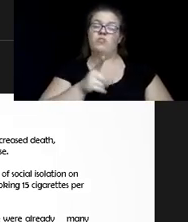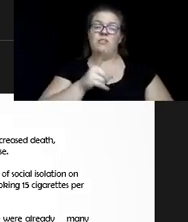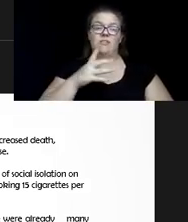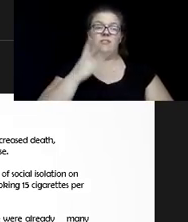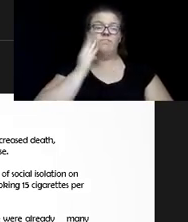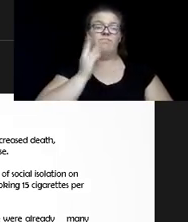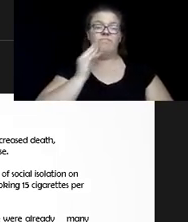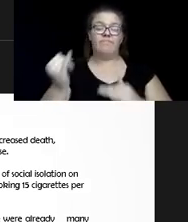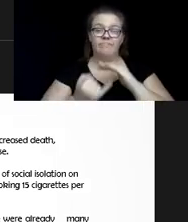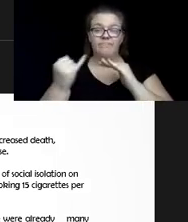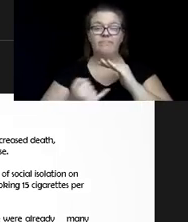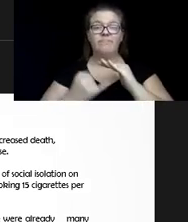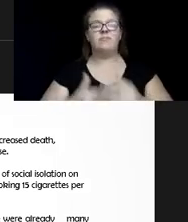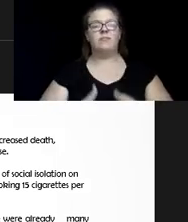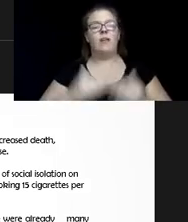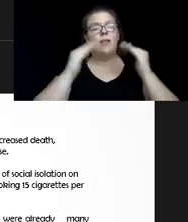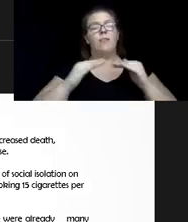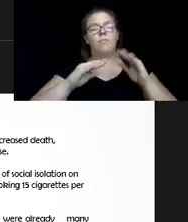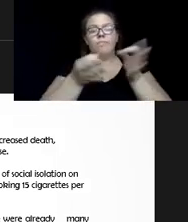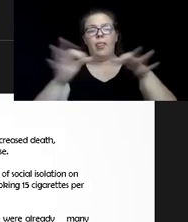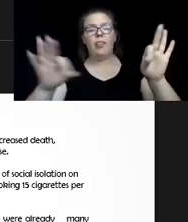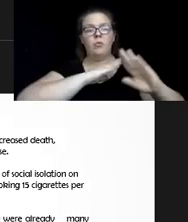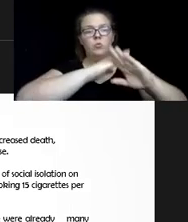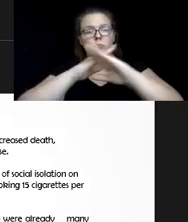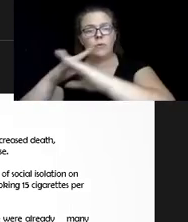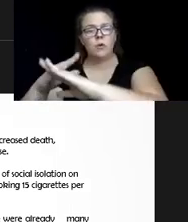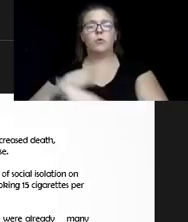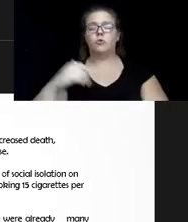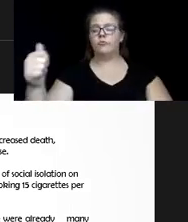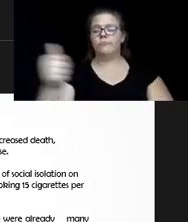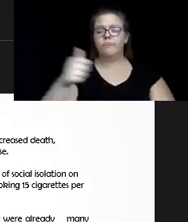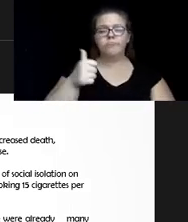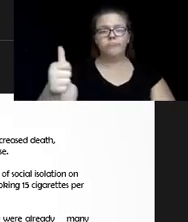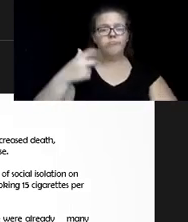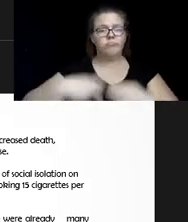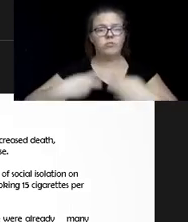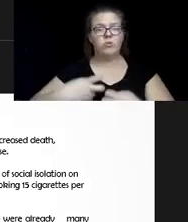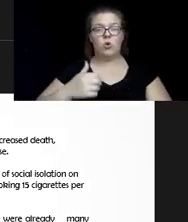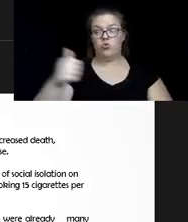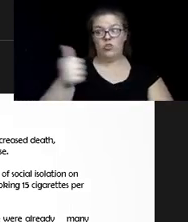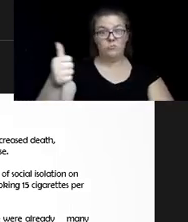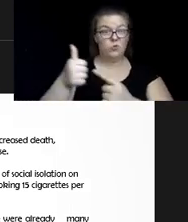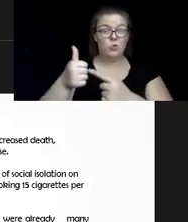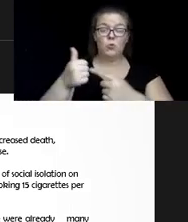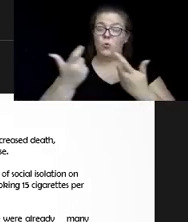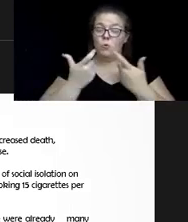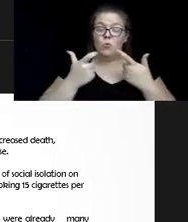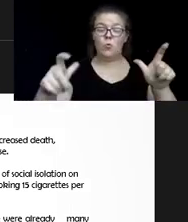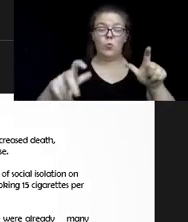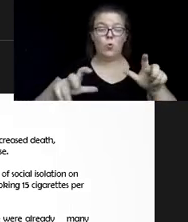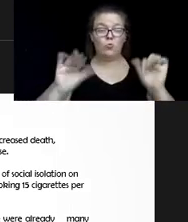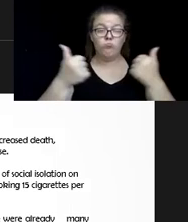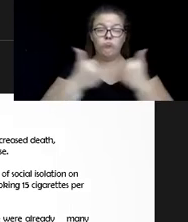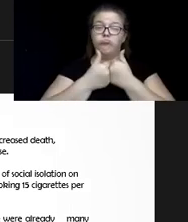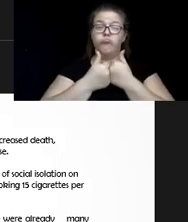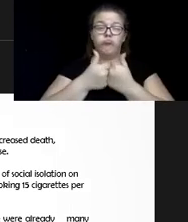out the list language barriers and transportation issues, transportation is a huge issue with social isolation. And I